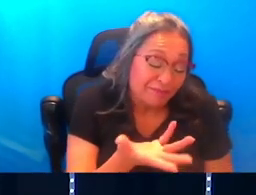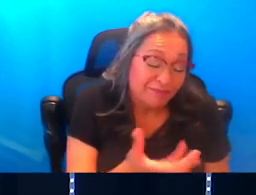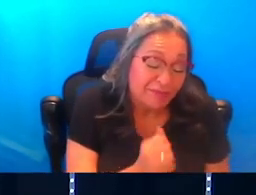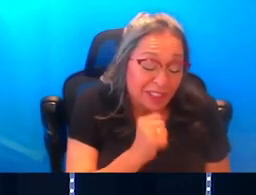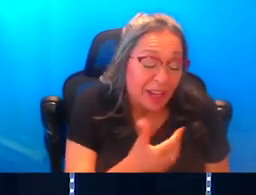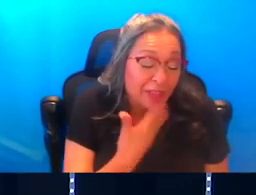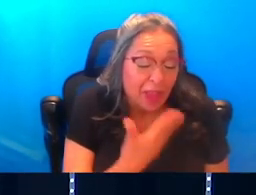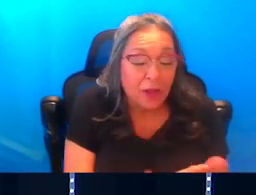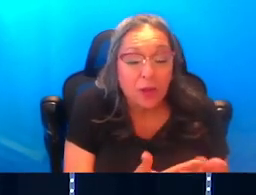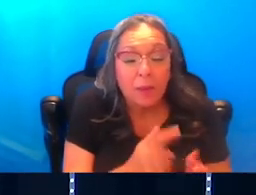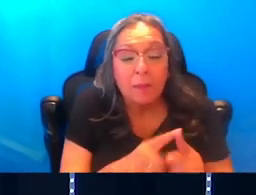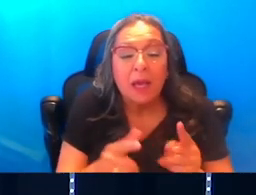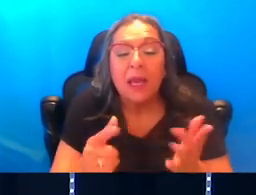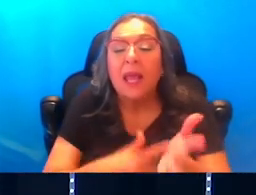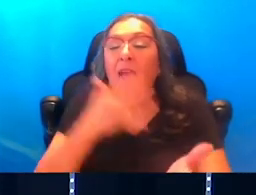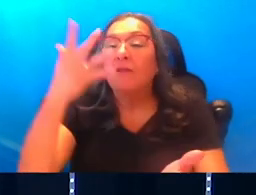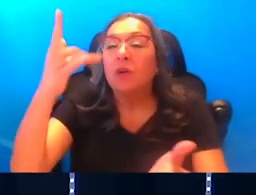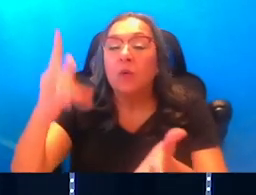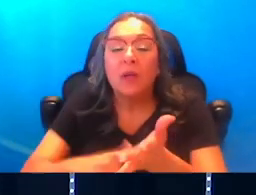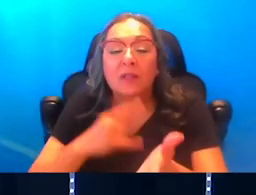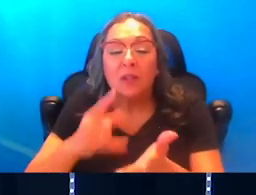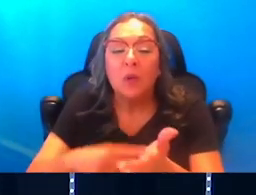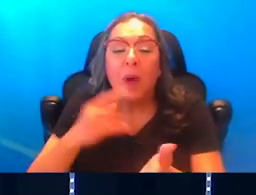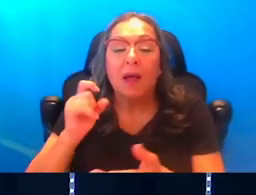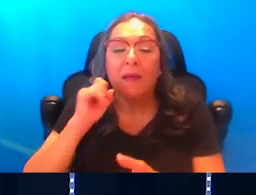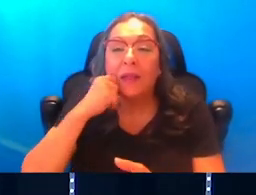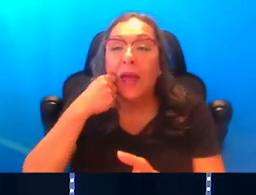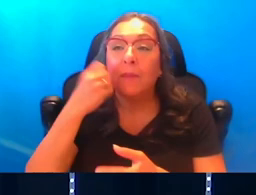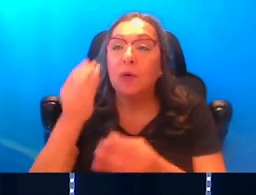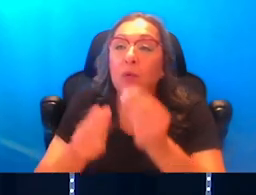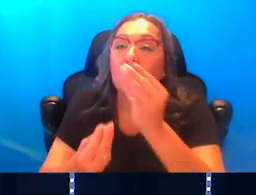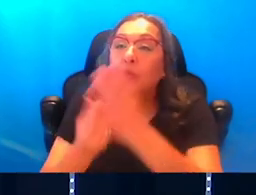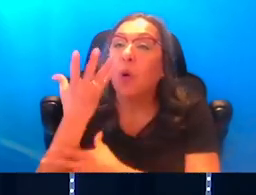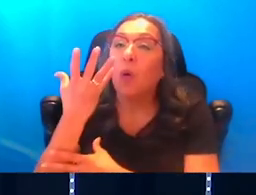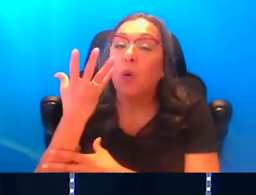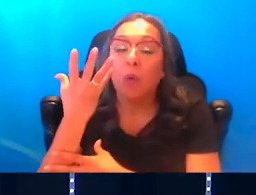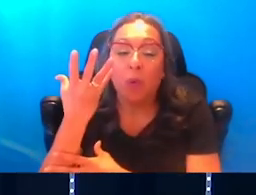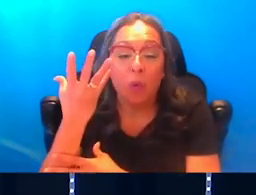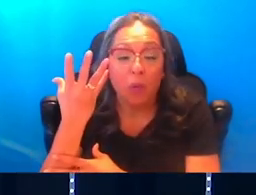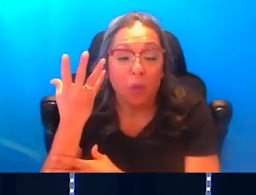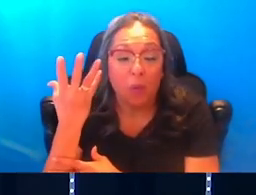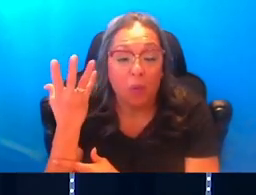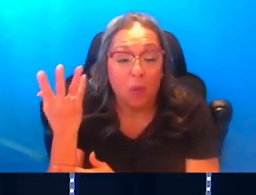off the tree, right?